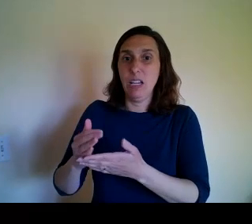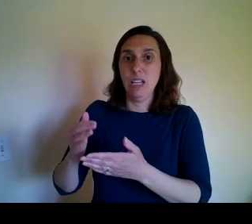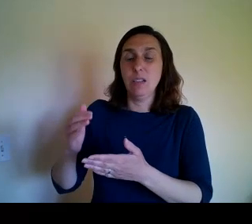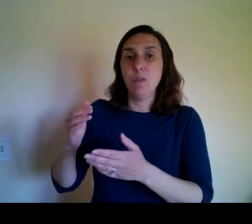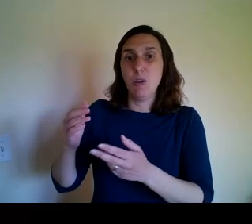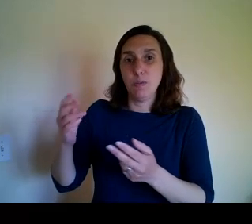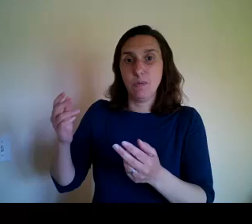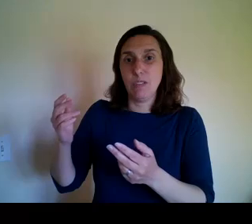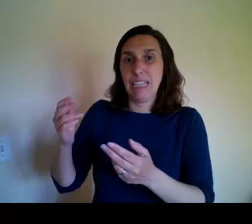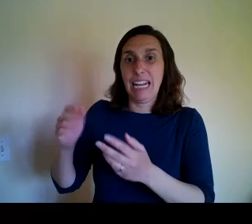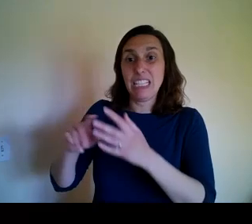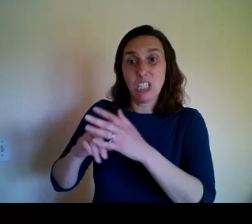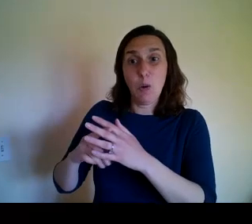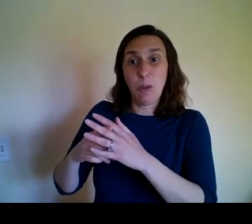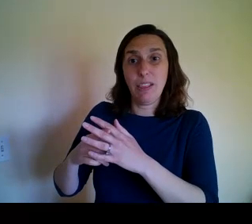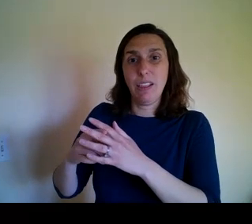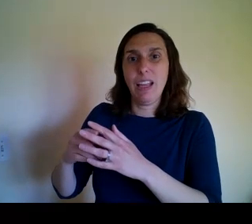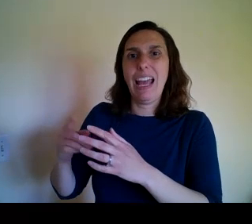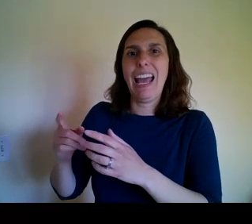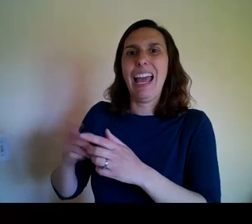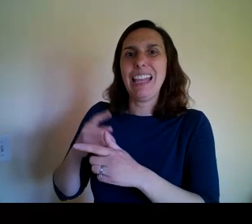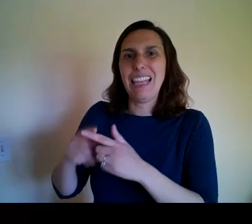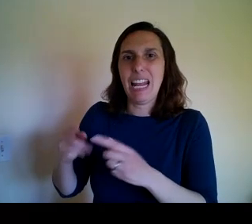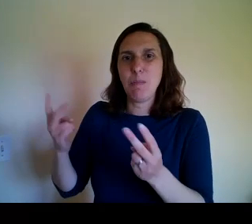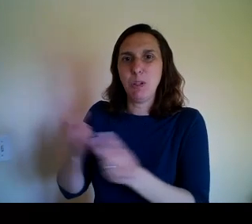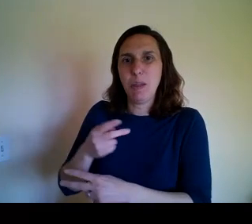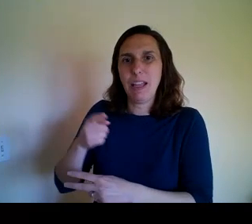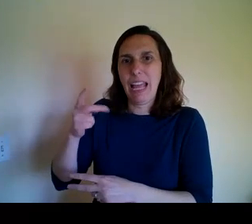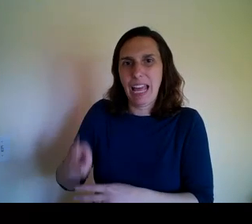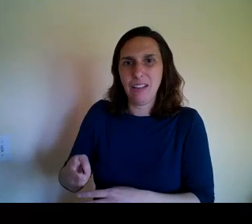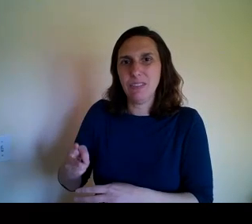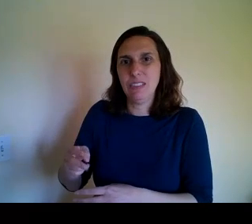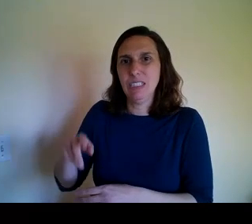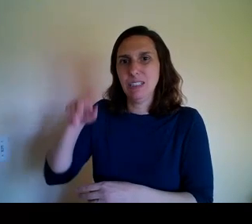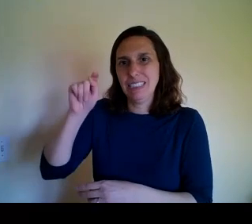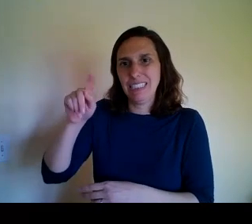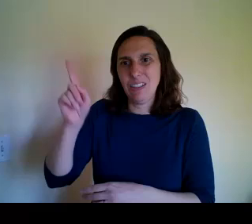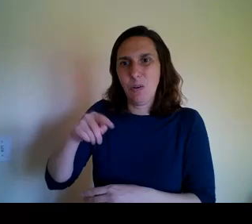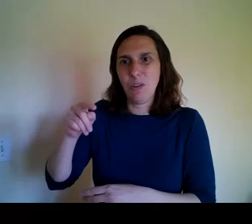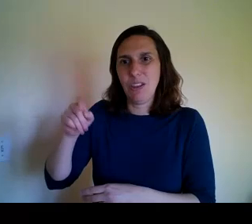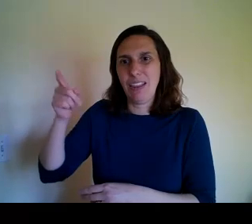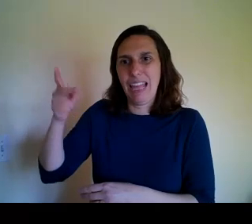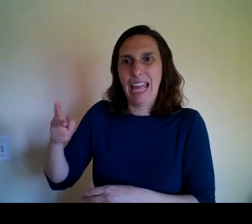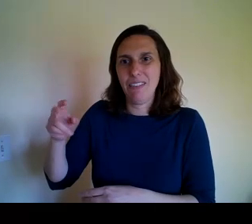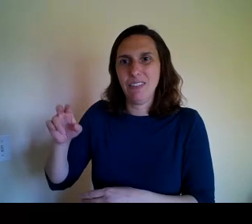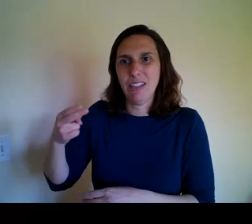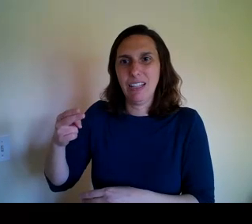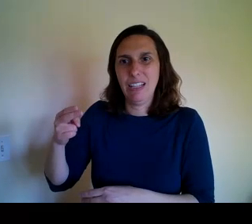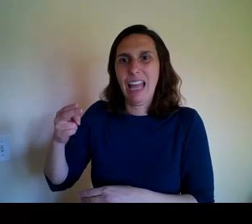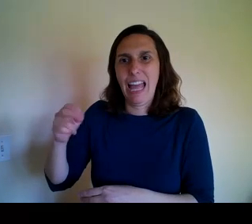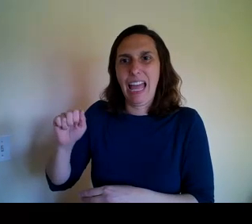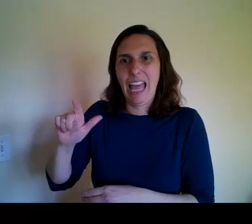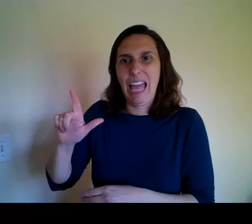to the power of how much time has passed divided by the half-life. And that's a good functional model for